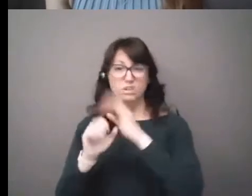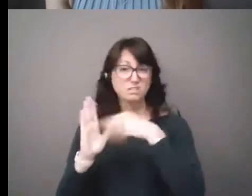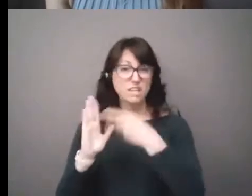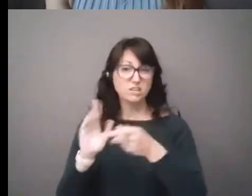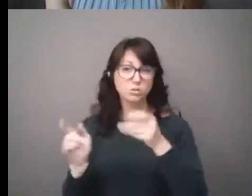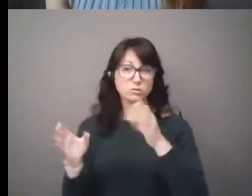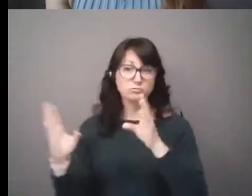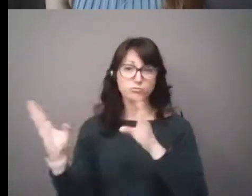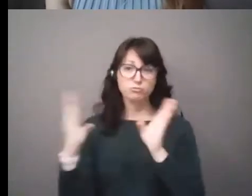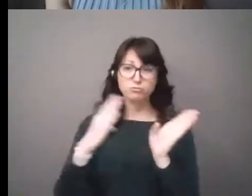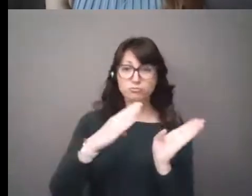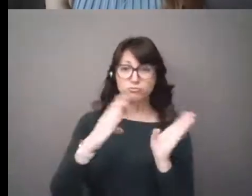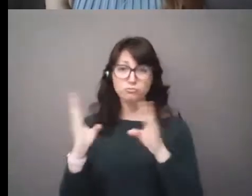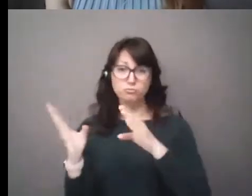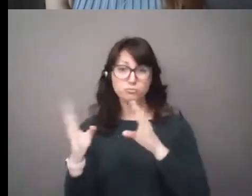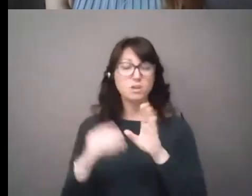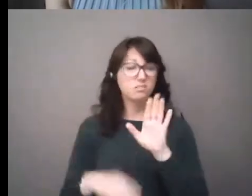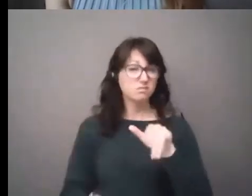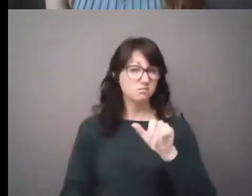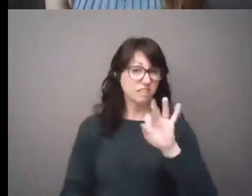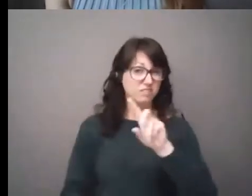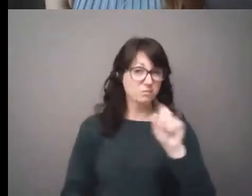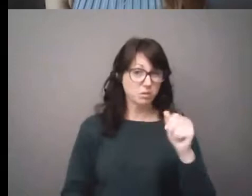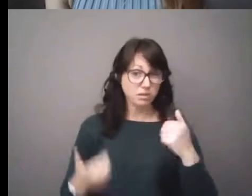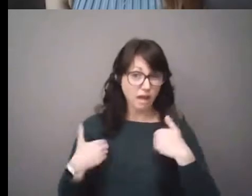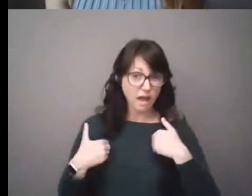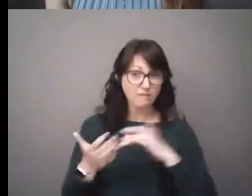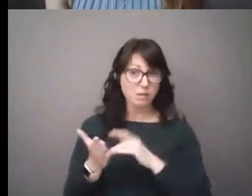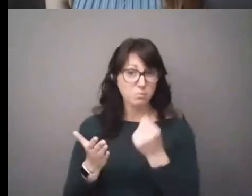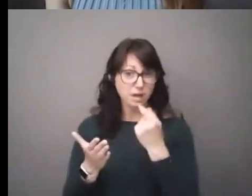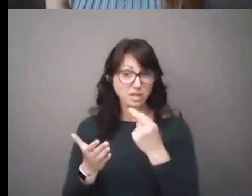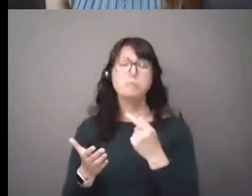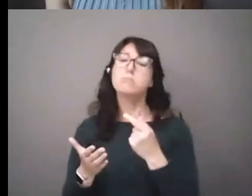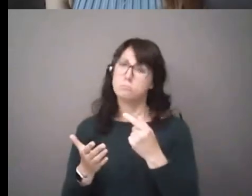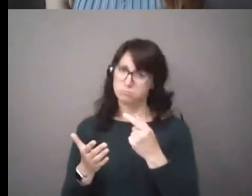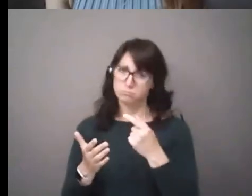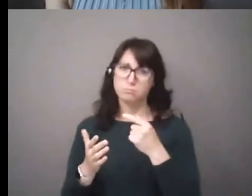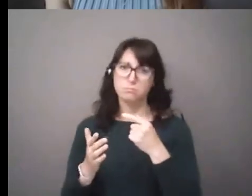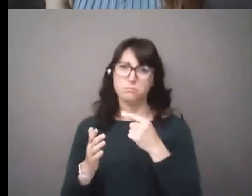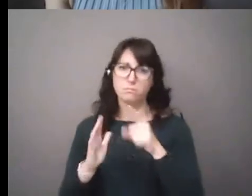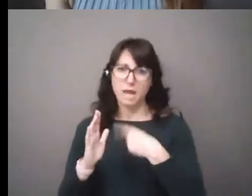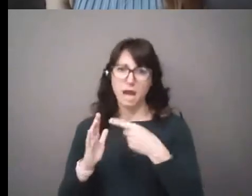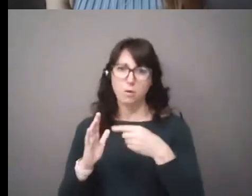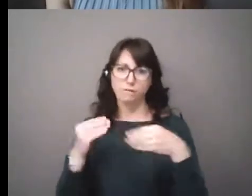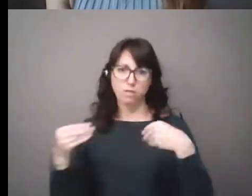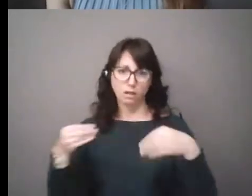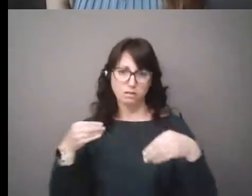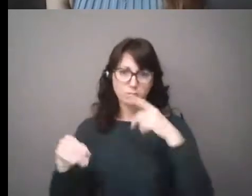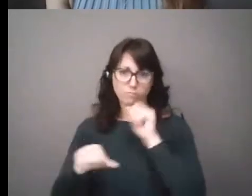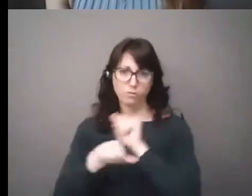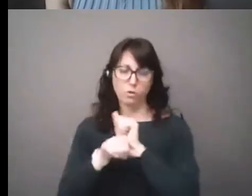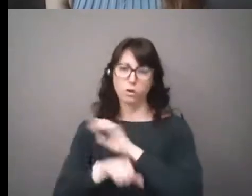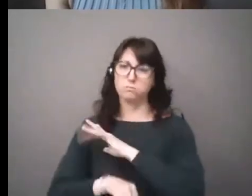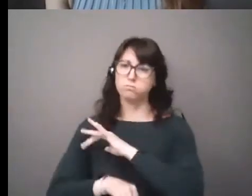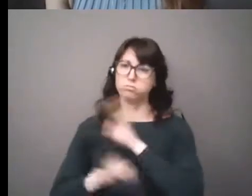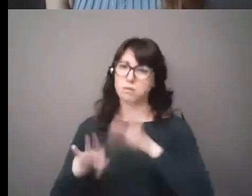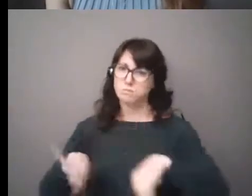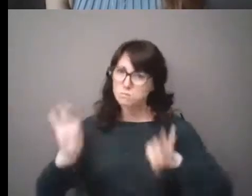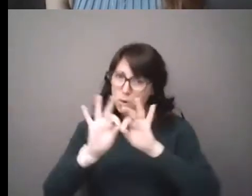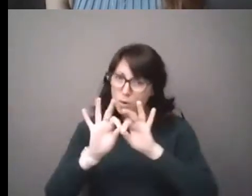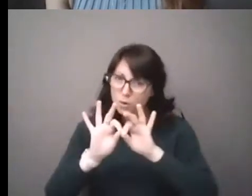work hours. And in fact, if you have a disability and you're on medication, flexible work hours is absolutely key. And I think